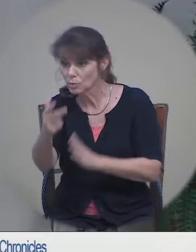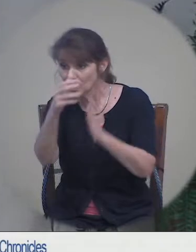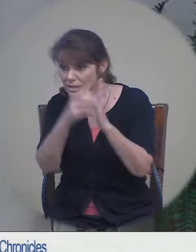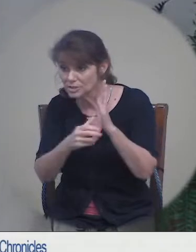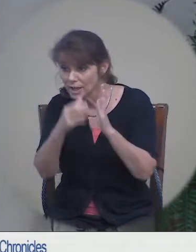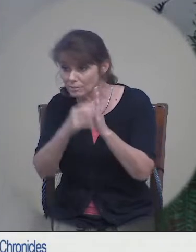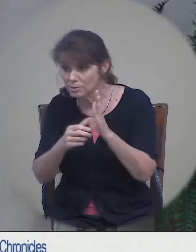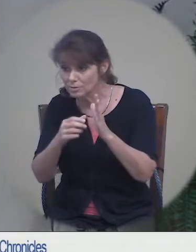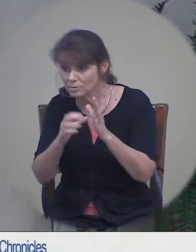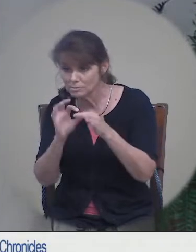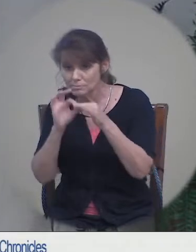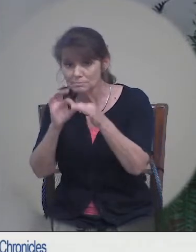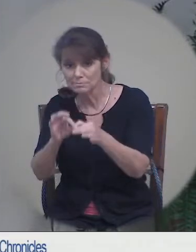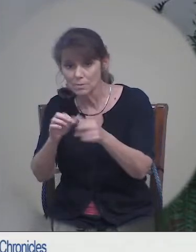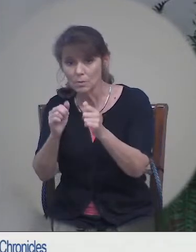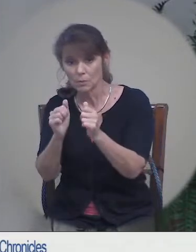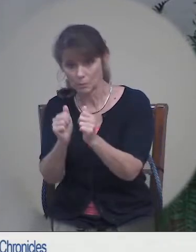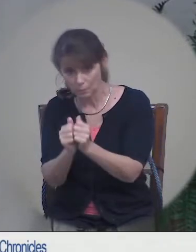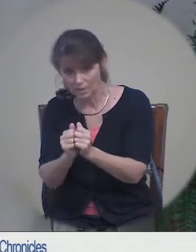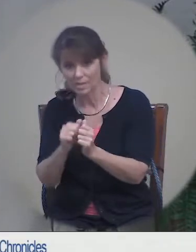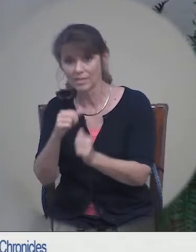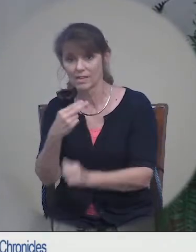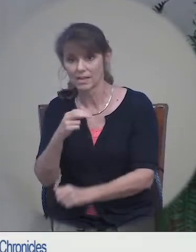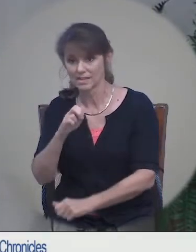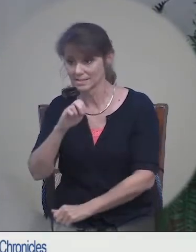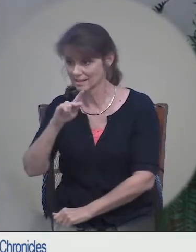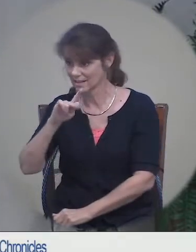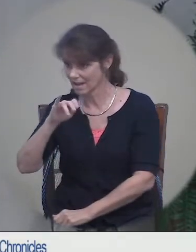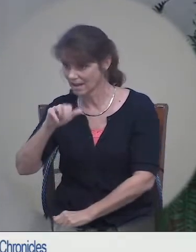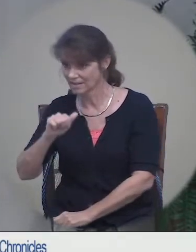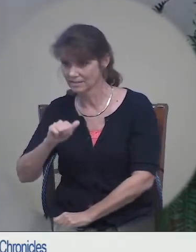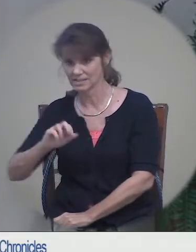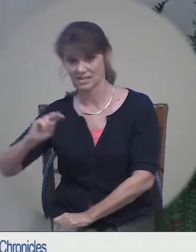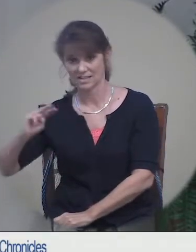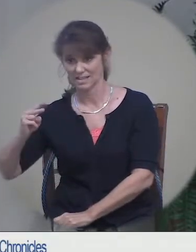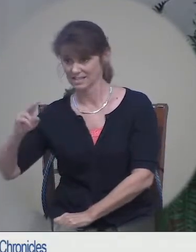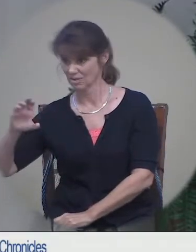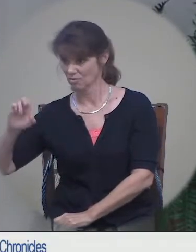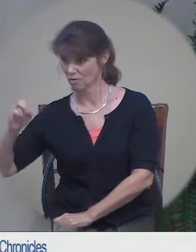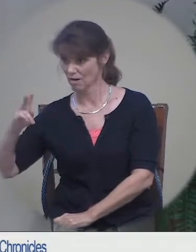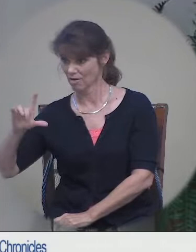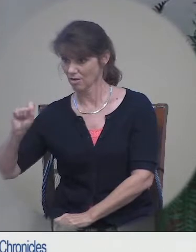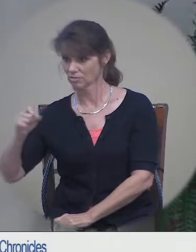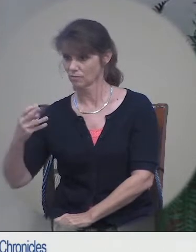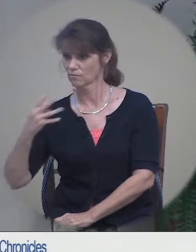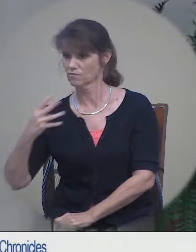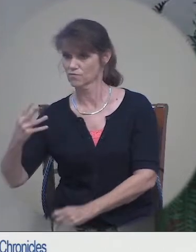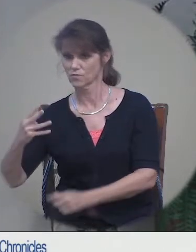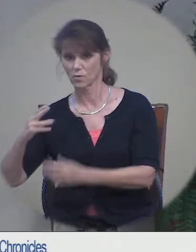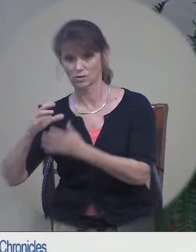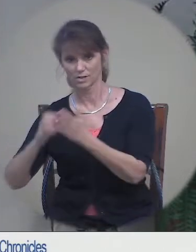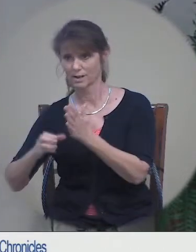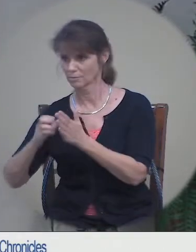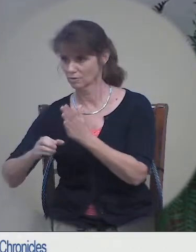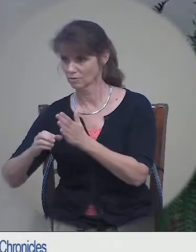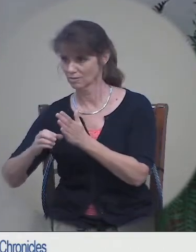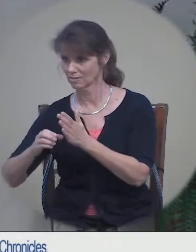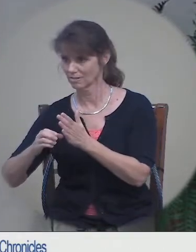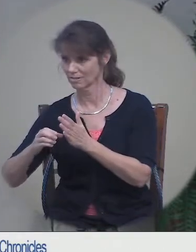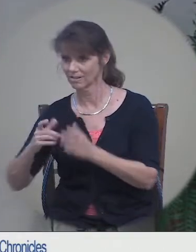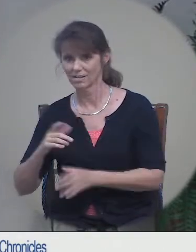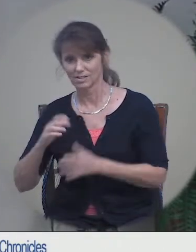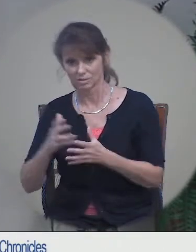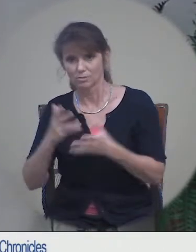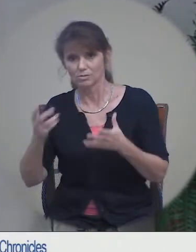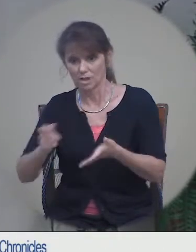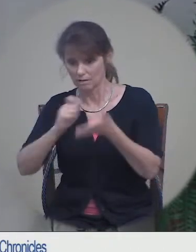2 Kings. In 2 Chronicles, there's 4. And even in the prophet Isaiah, there's 4 chapters at least given